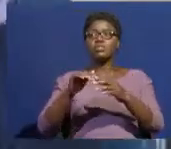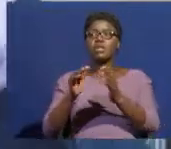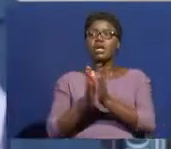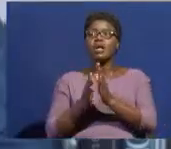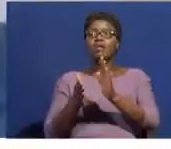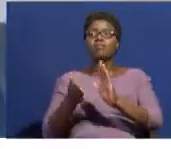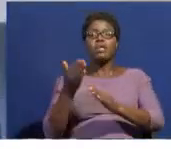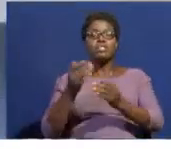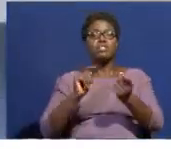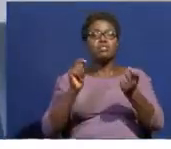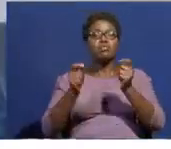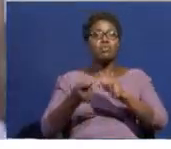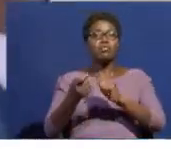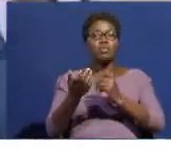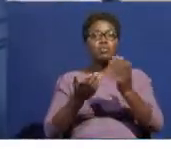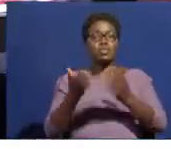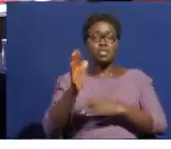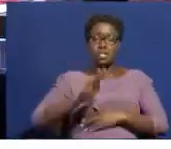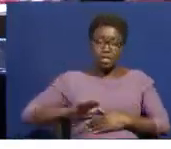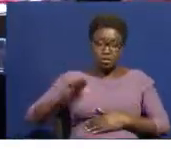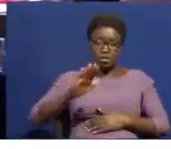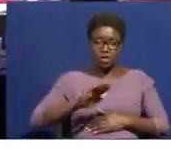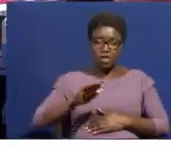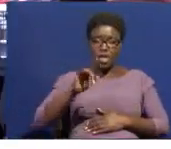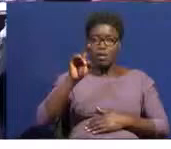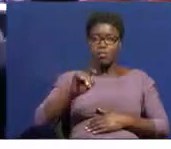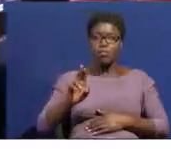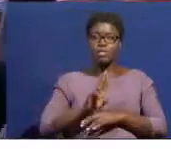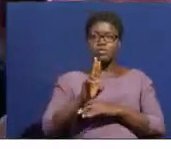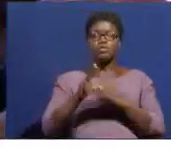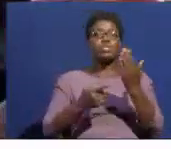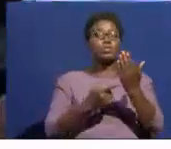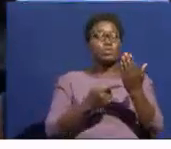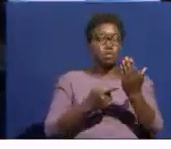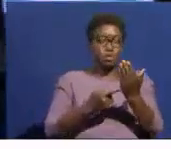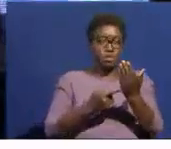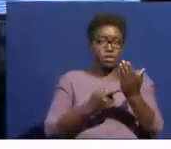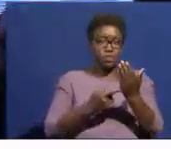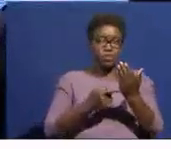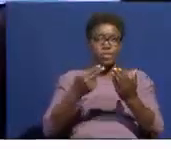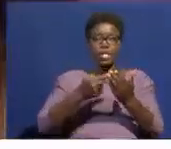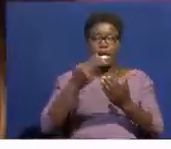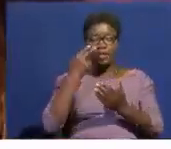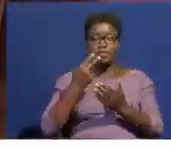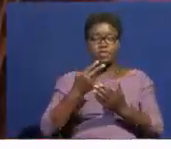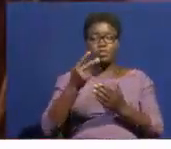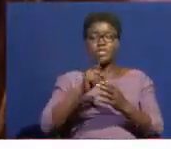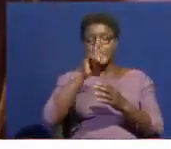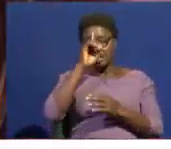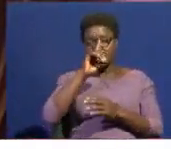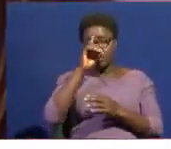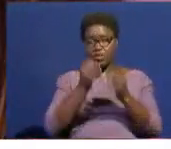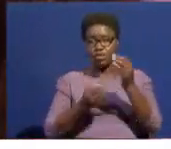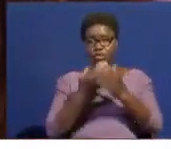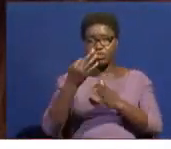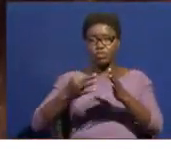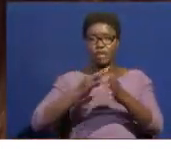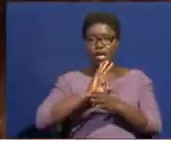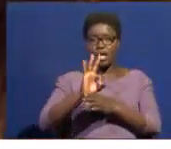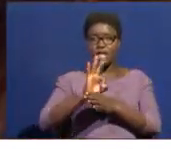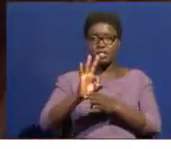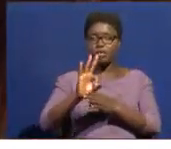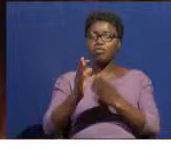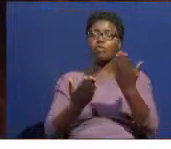fast-evolving business environment, businesses must make use of technology. High visibility is a critical growth factor for